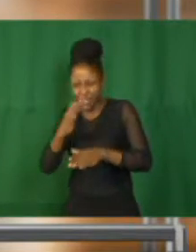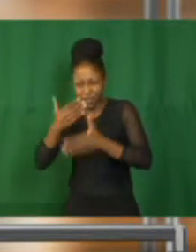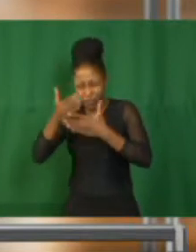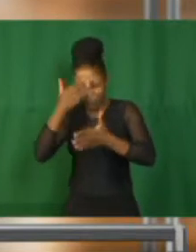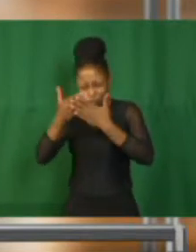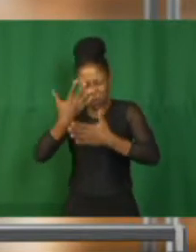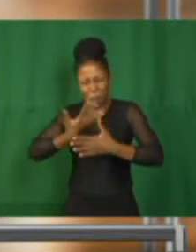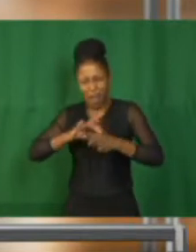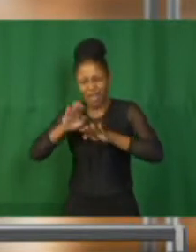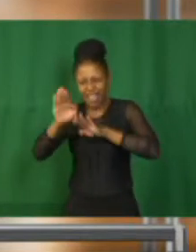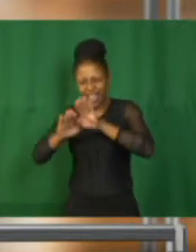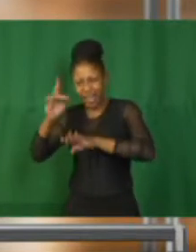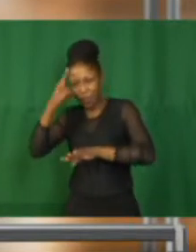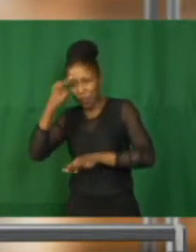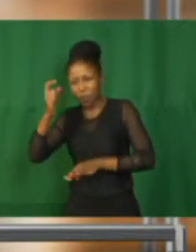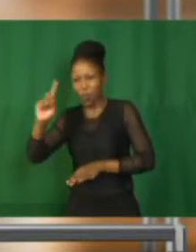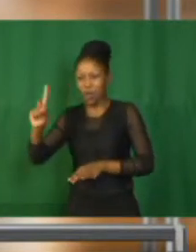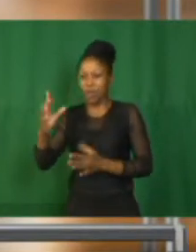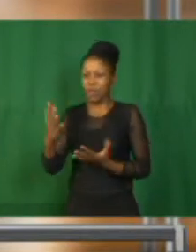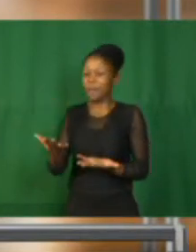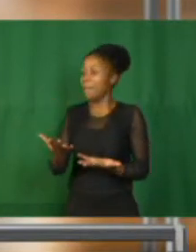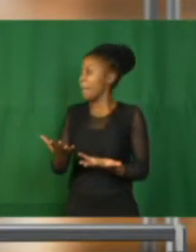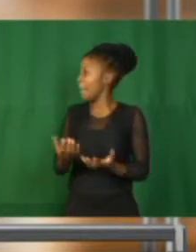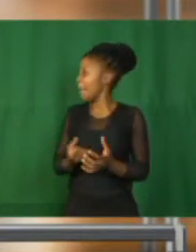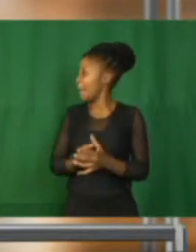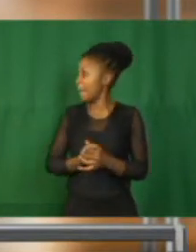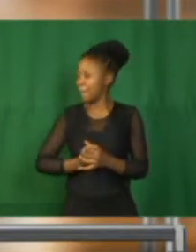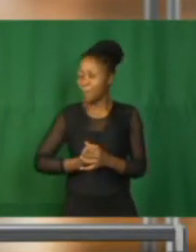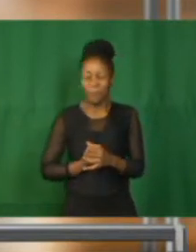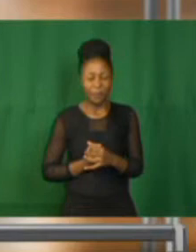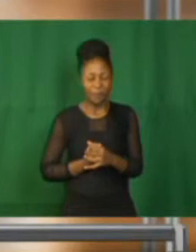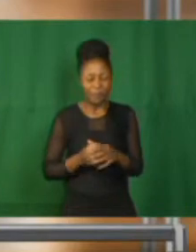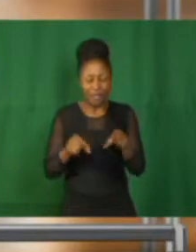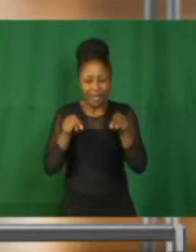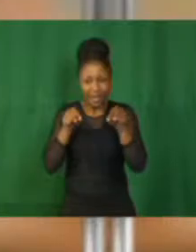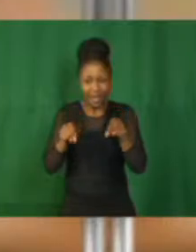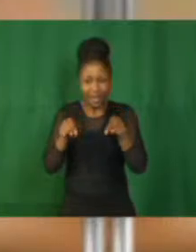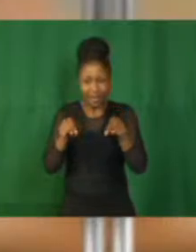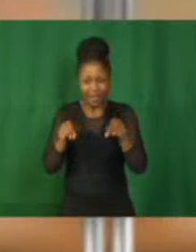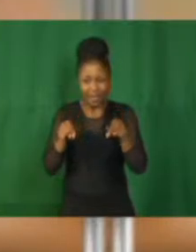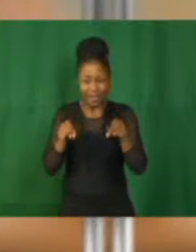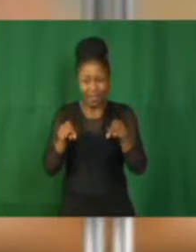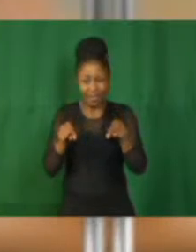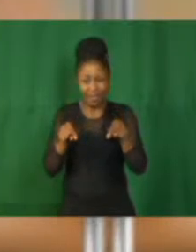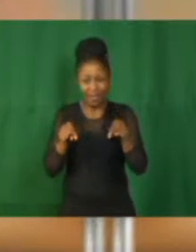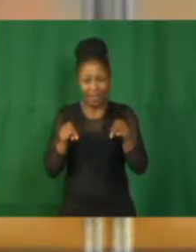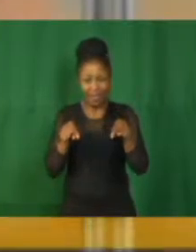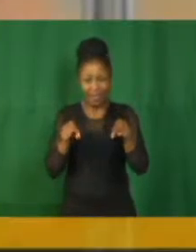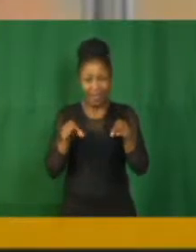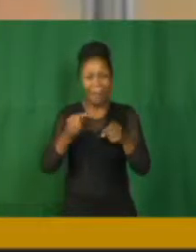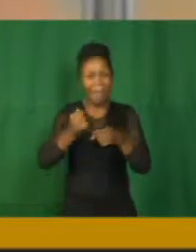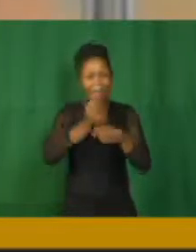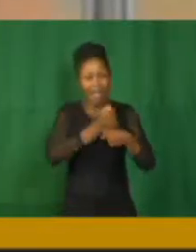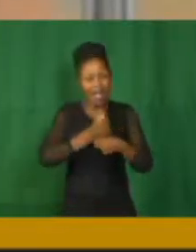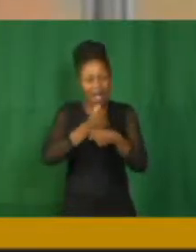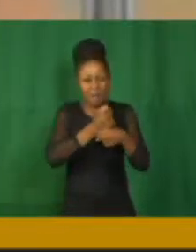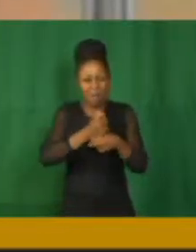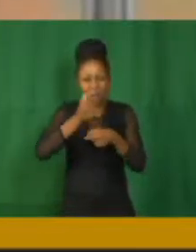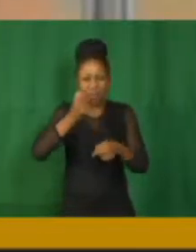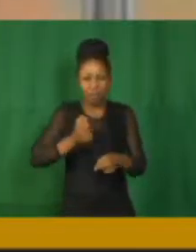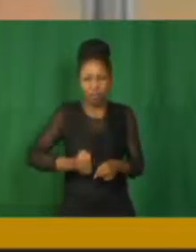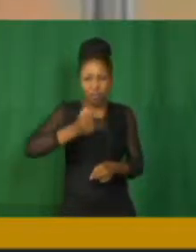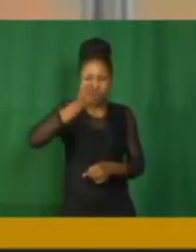by the end of this lesson? Okay. So now, today's lesson is on the